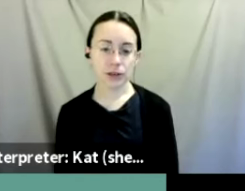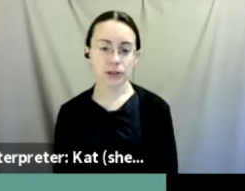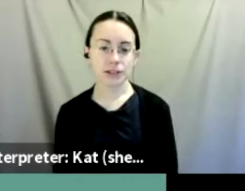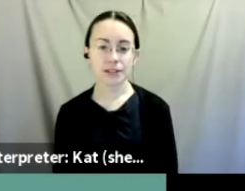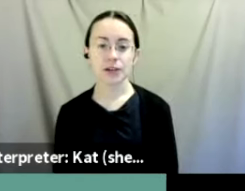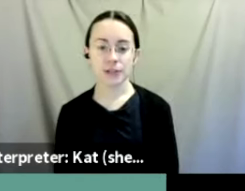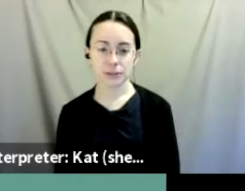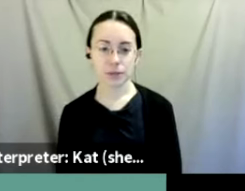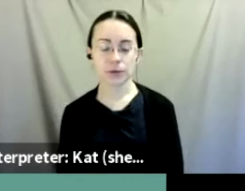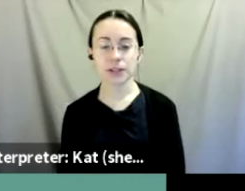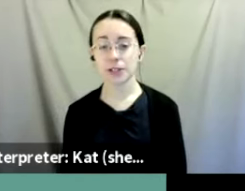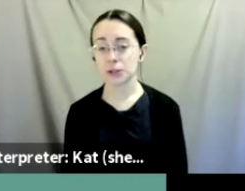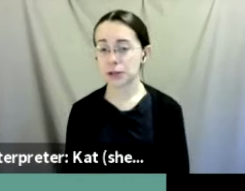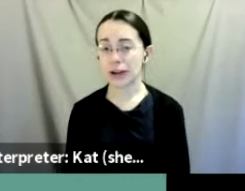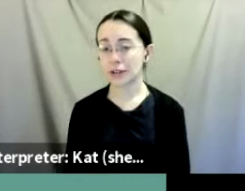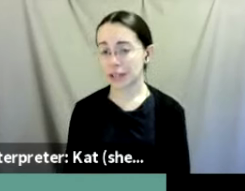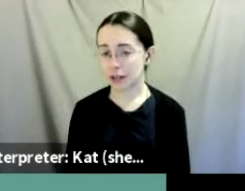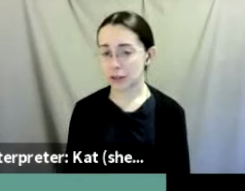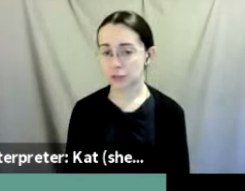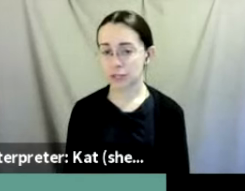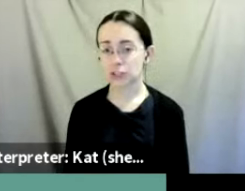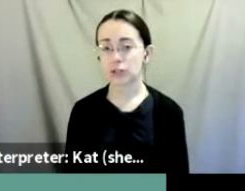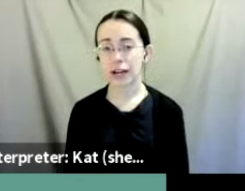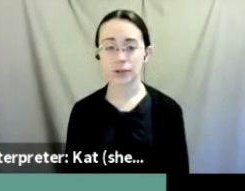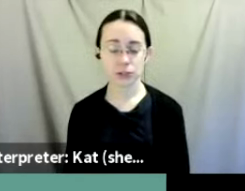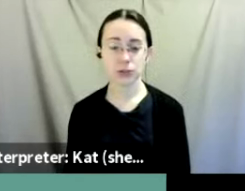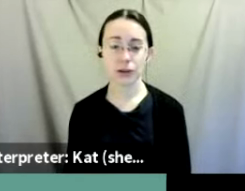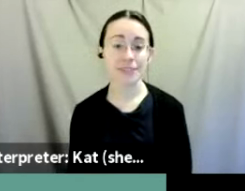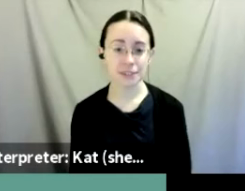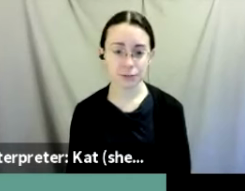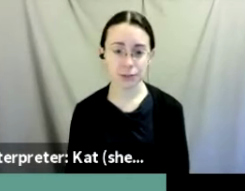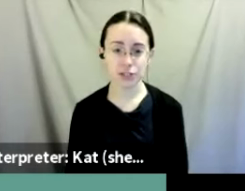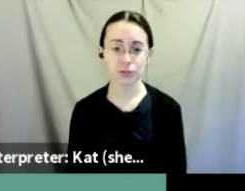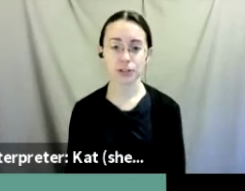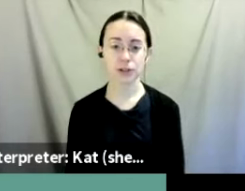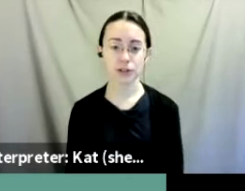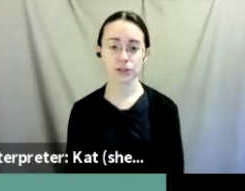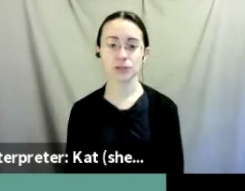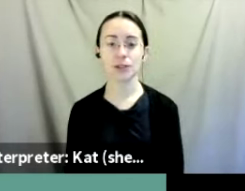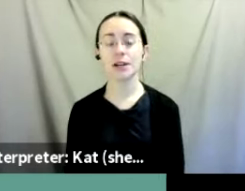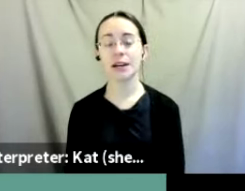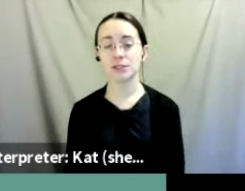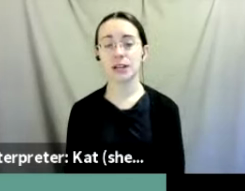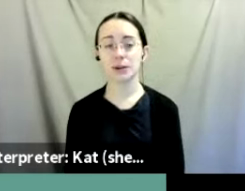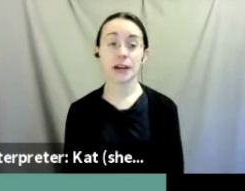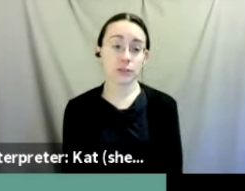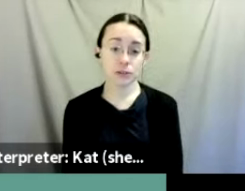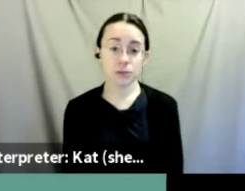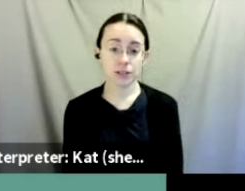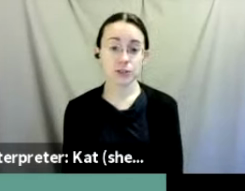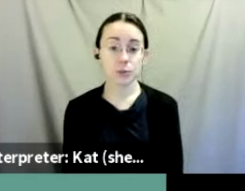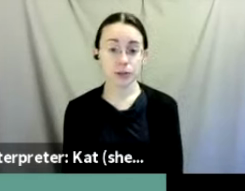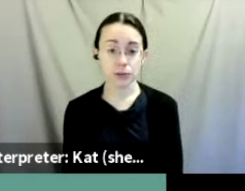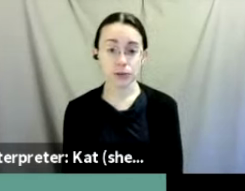lack of health literacy affects people that they don't know how to get health information or how to access information from their doctors. And so now that